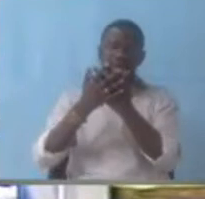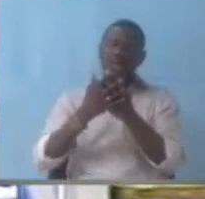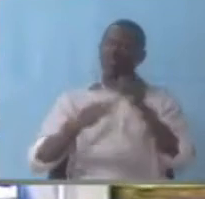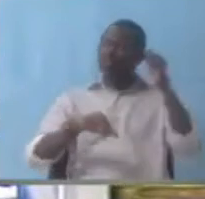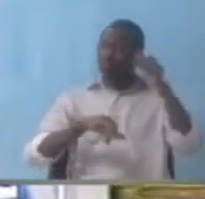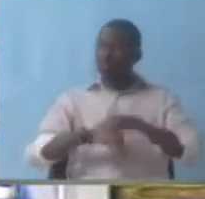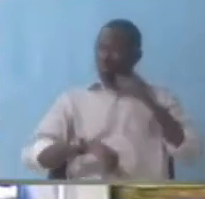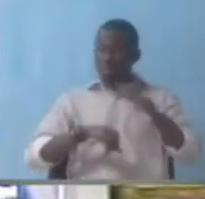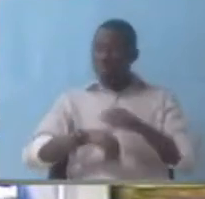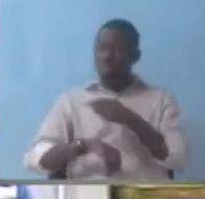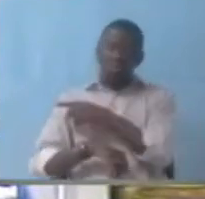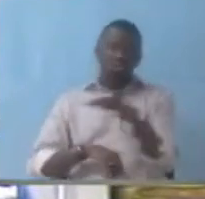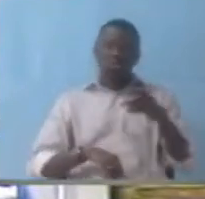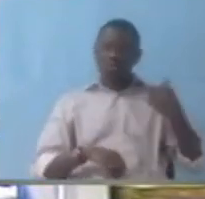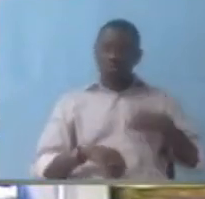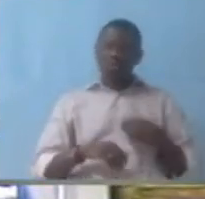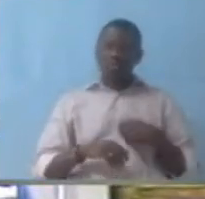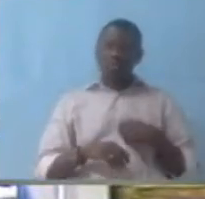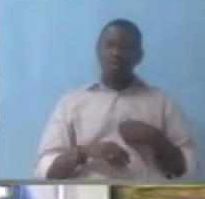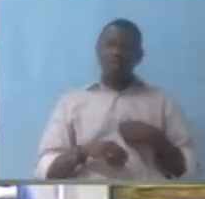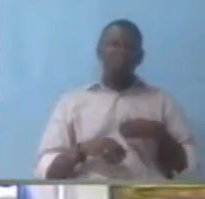tajriya as well as a mock execution.